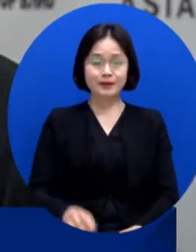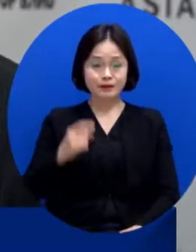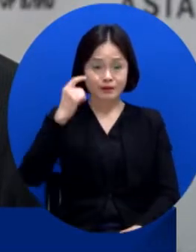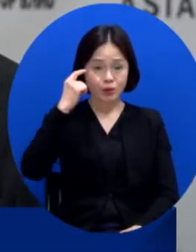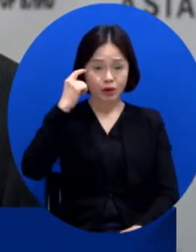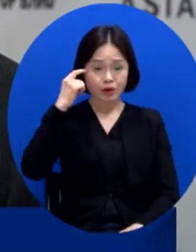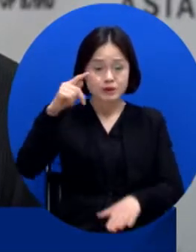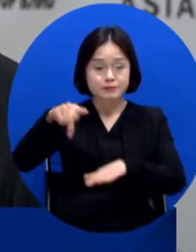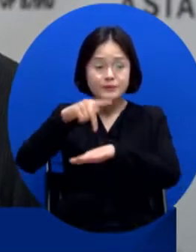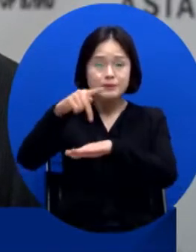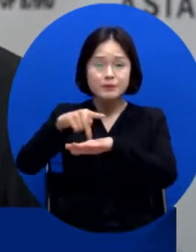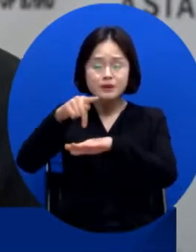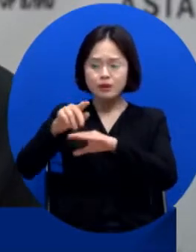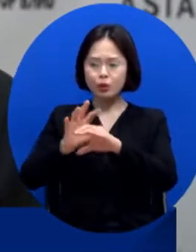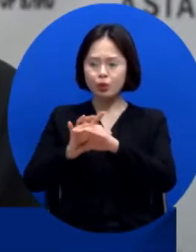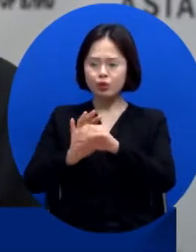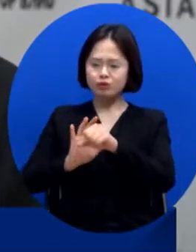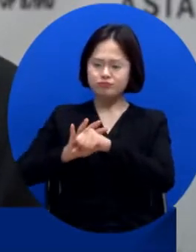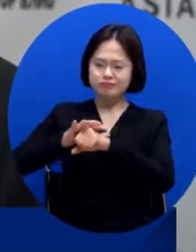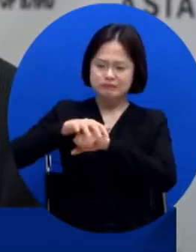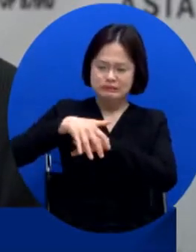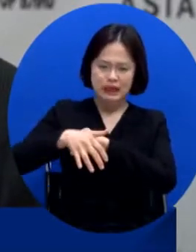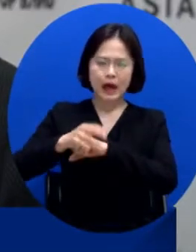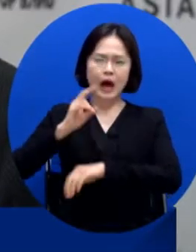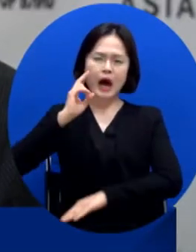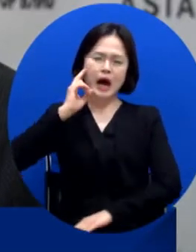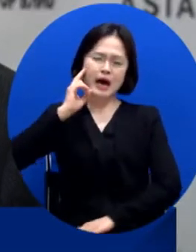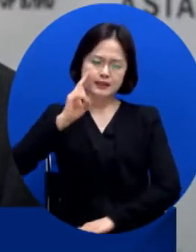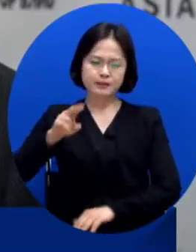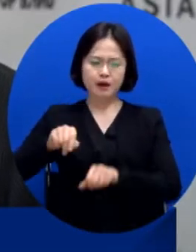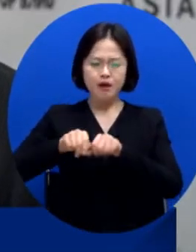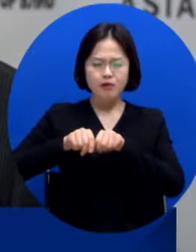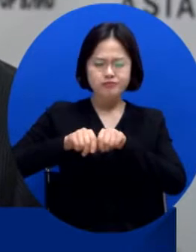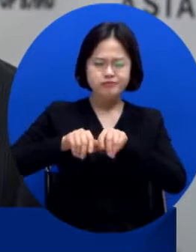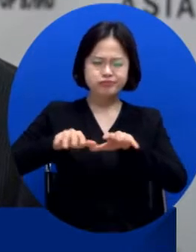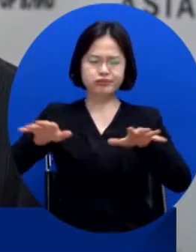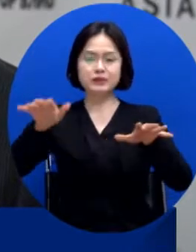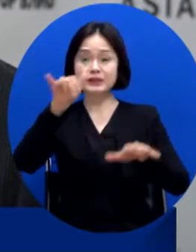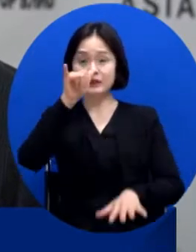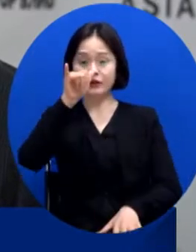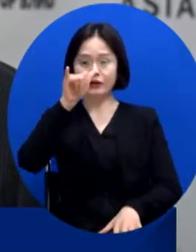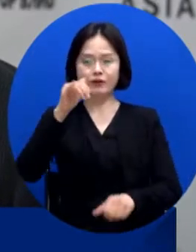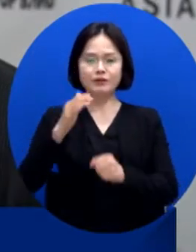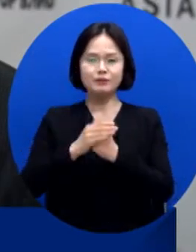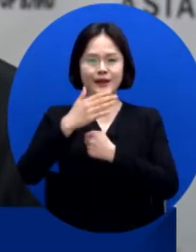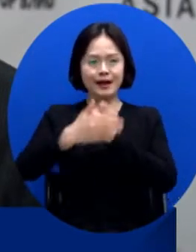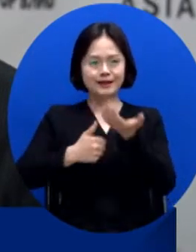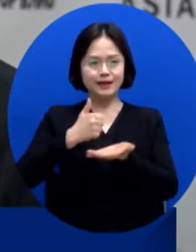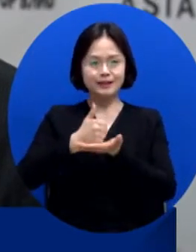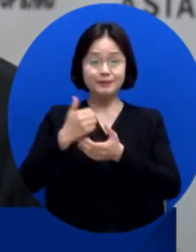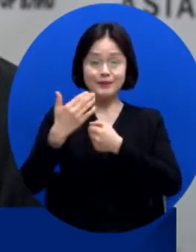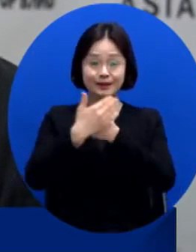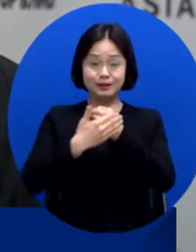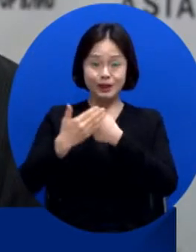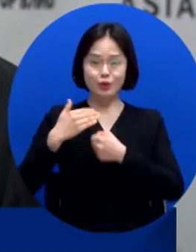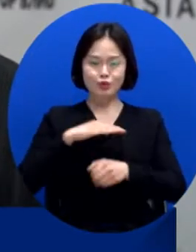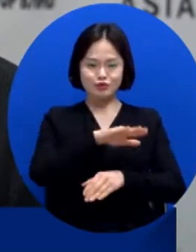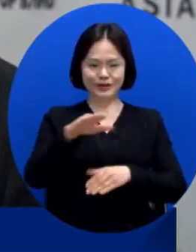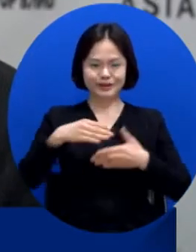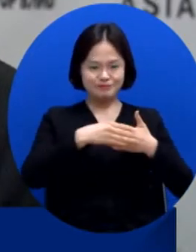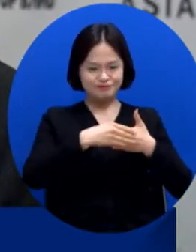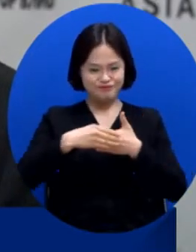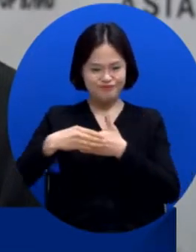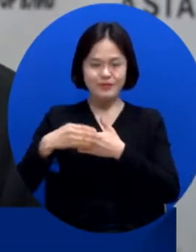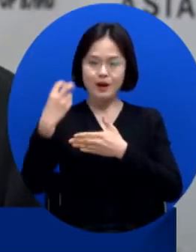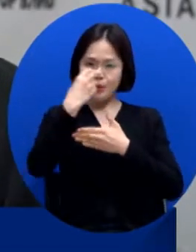already a pandemic. It's still pandemic, but thank you for the grace of God because He's protecting us. He's giving